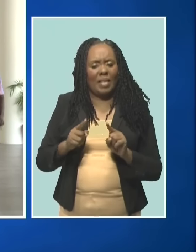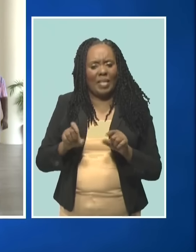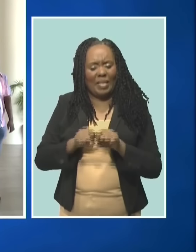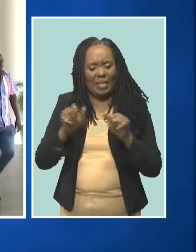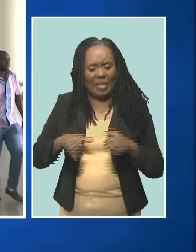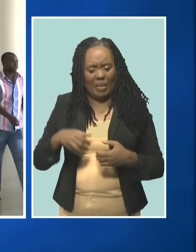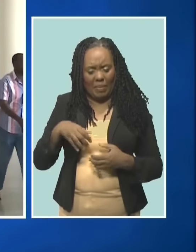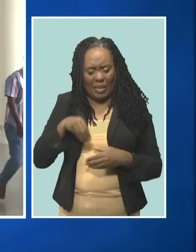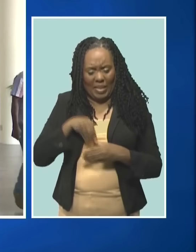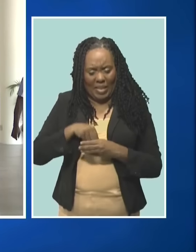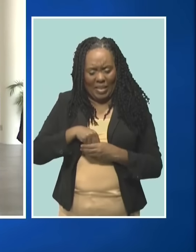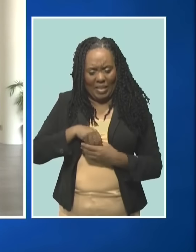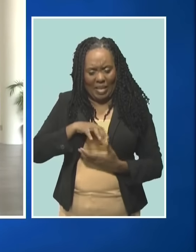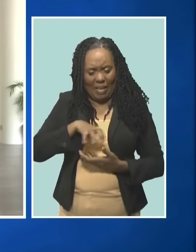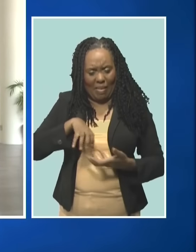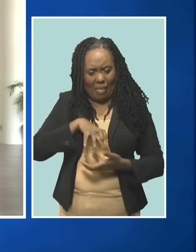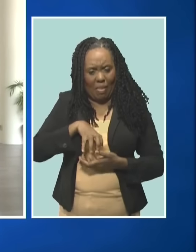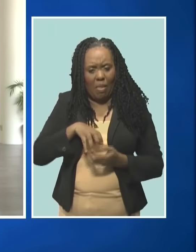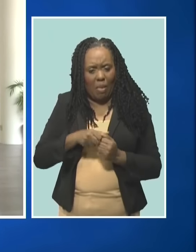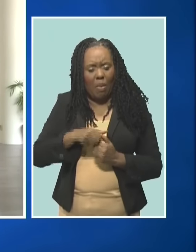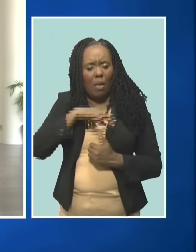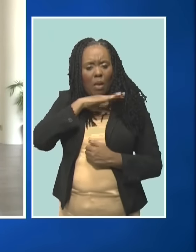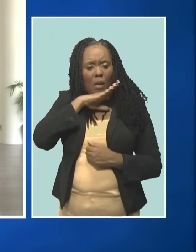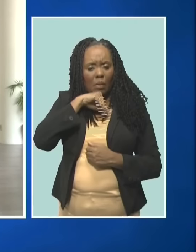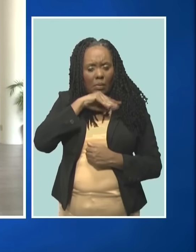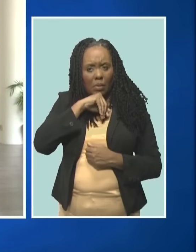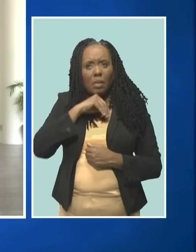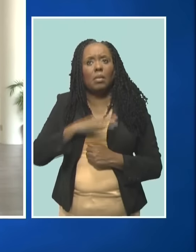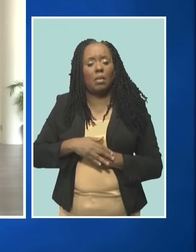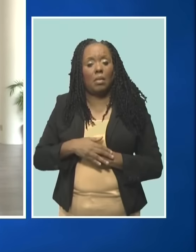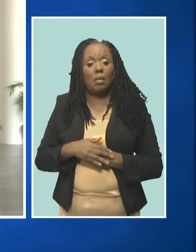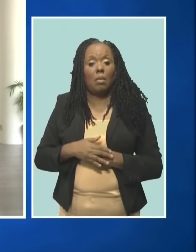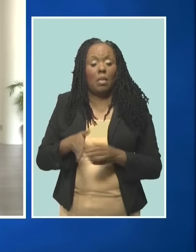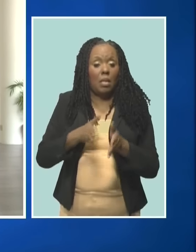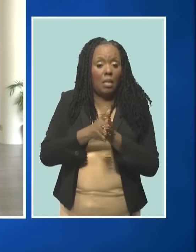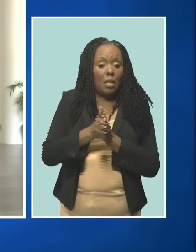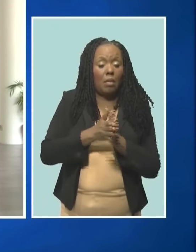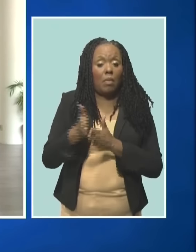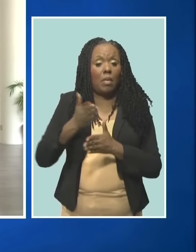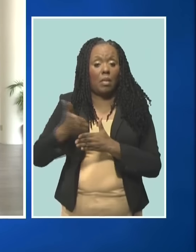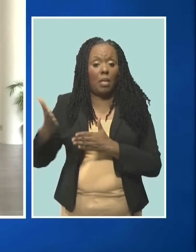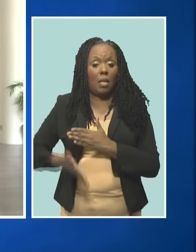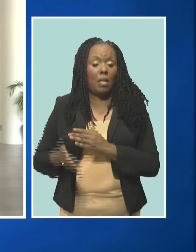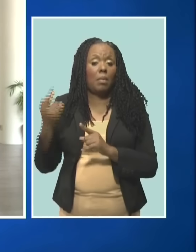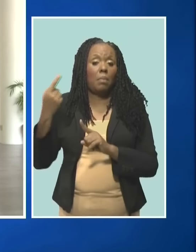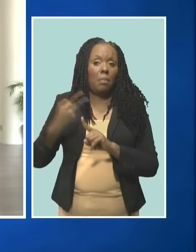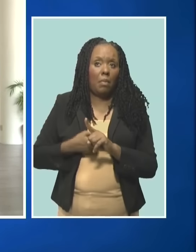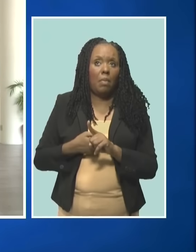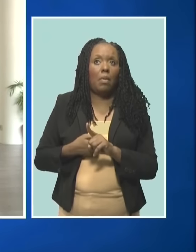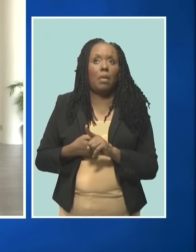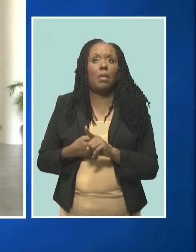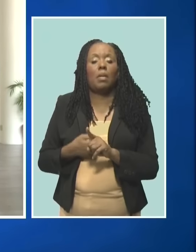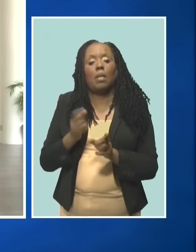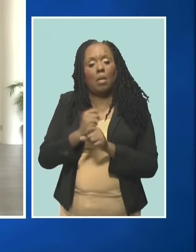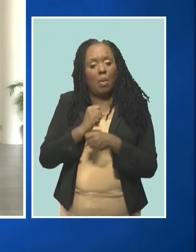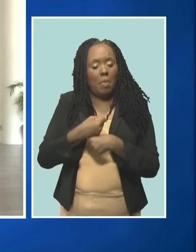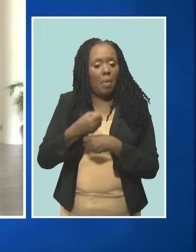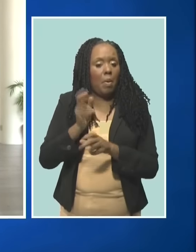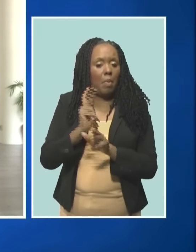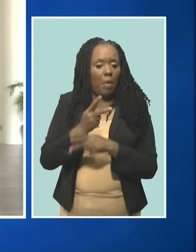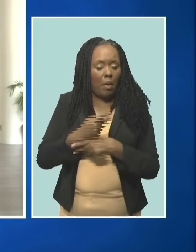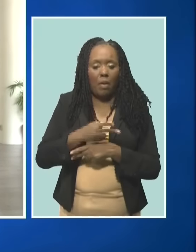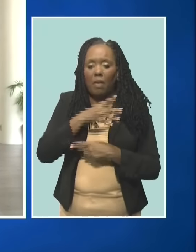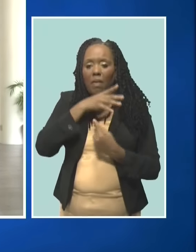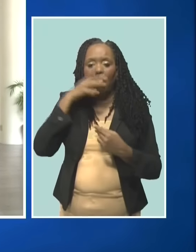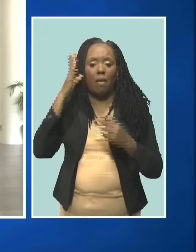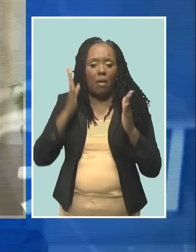eliminated. So we are looking forward to the end of the month when we return this product to the market, and I'm sure the